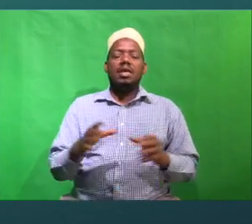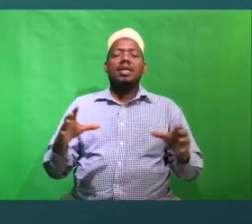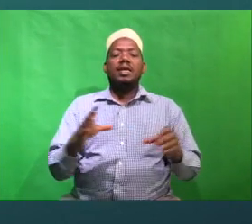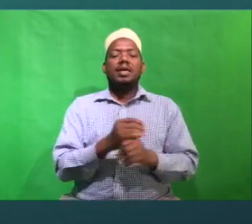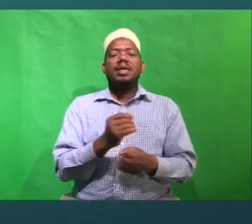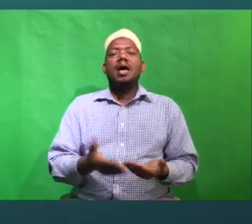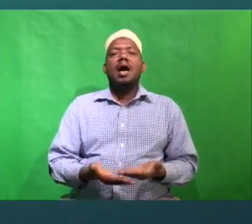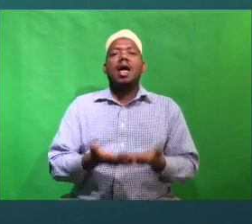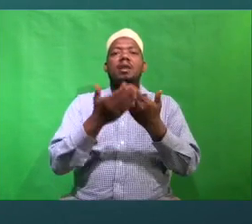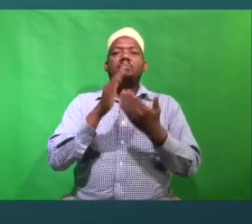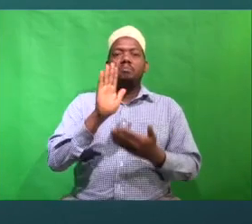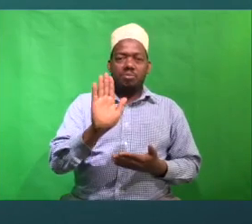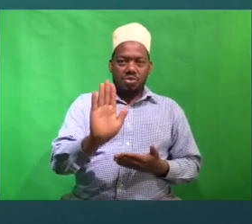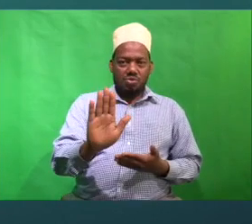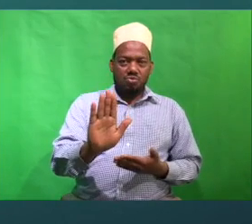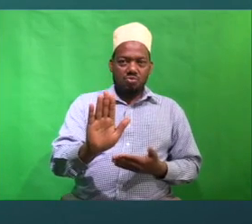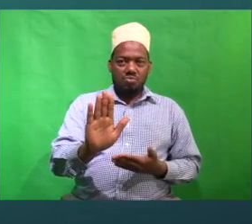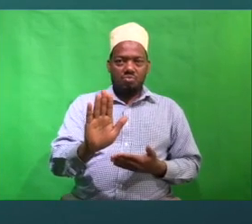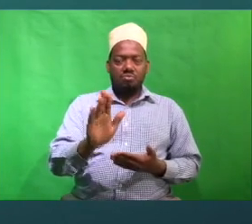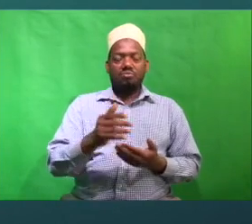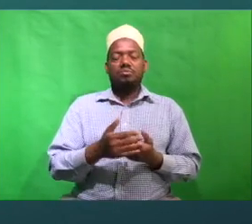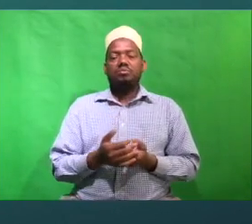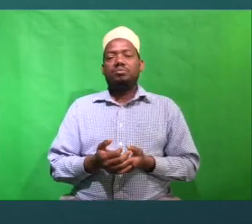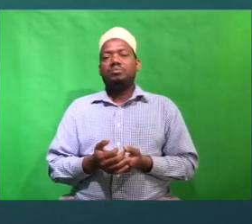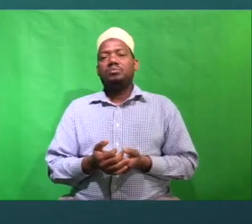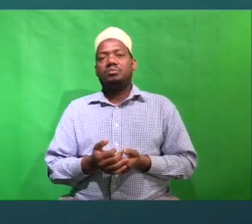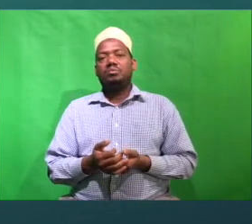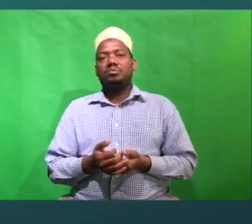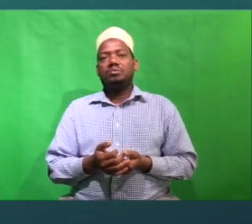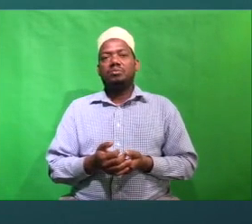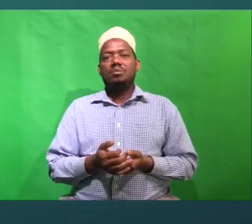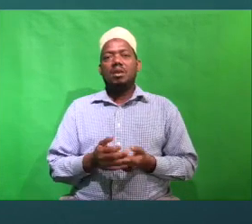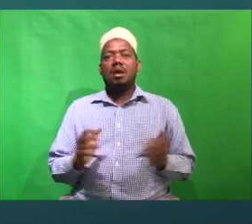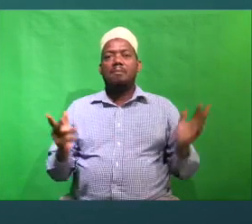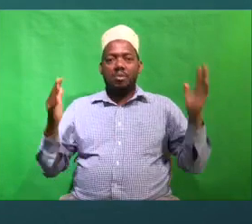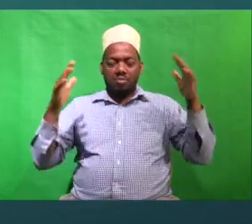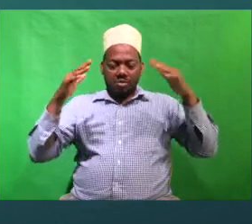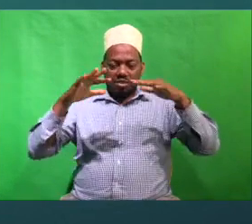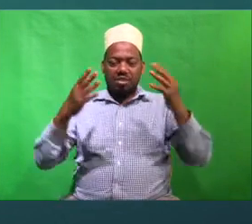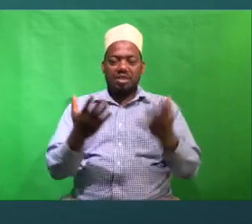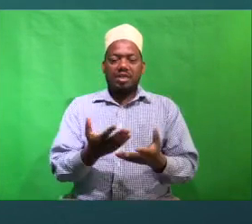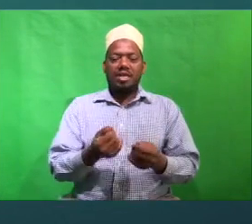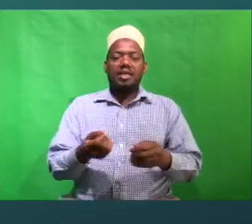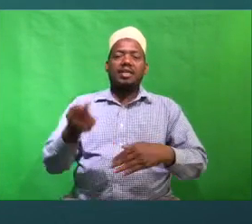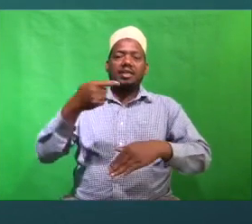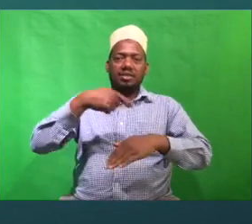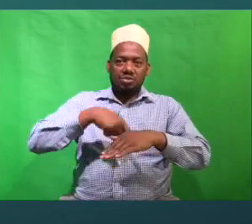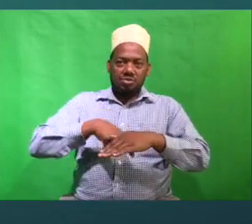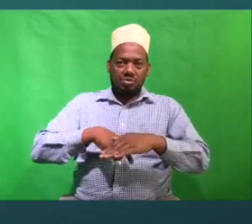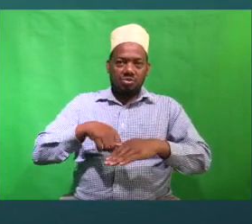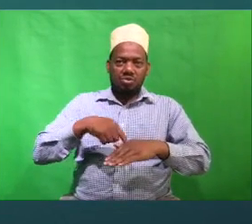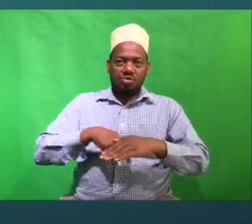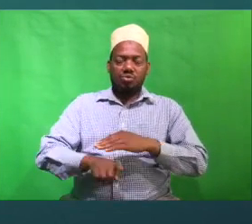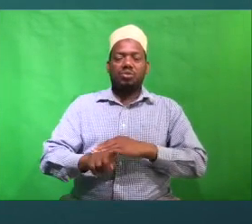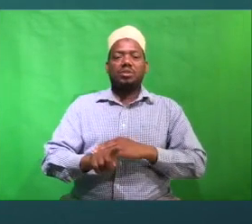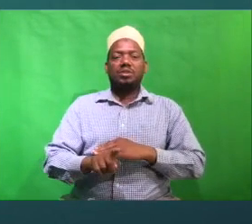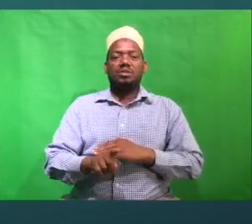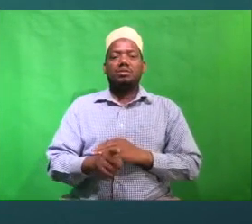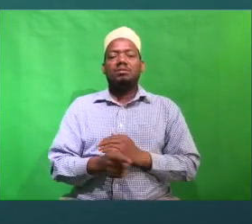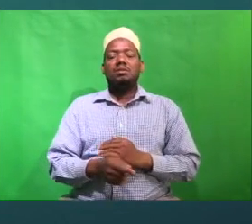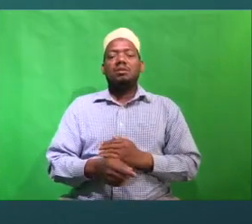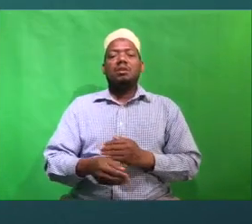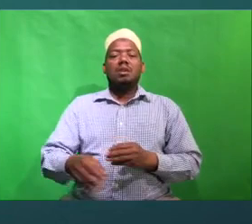this can help you in your examination, my students. Population can introduce a new technology and